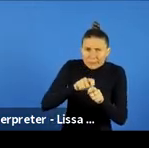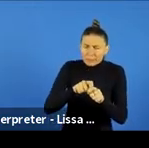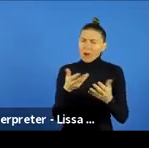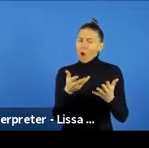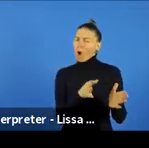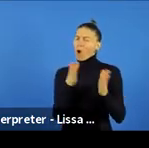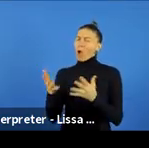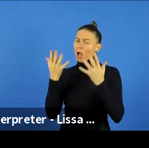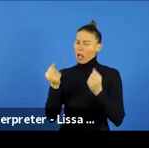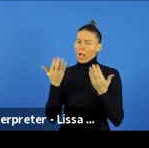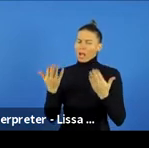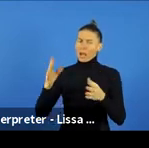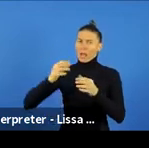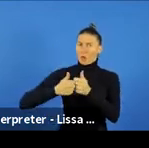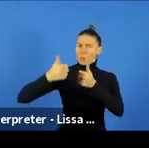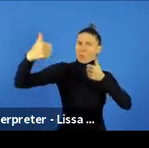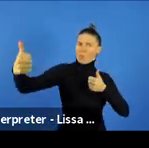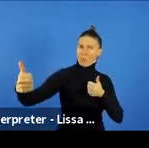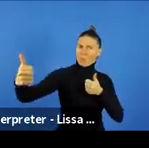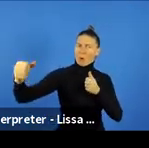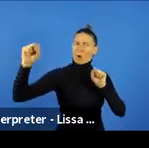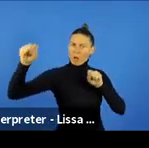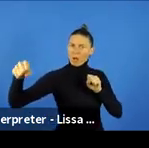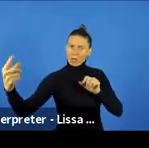that helps you with your wheelchair. Next slide, please.